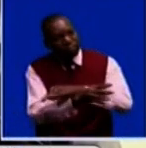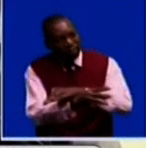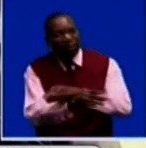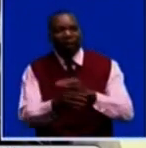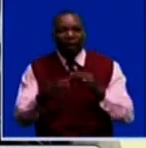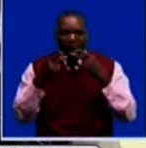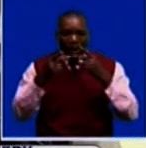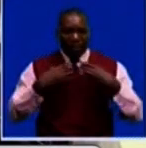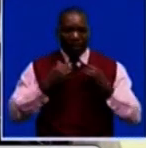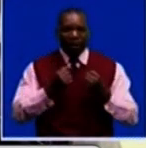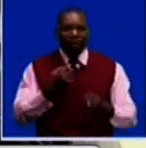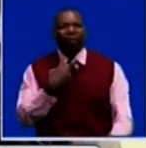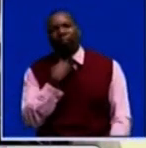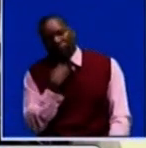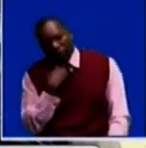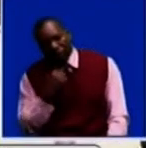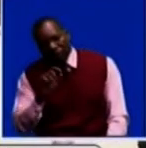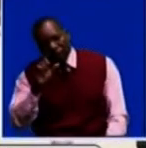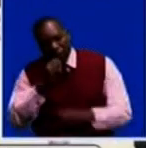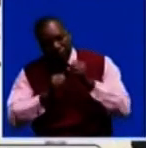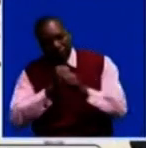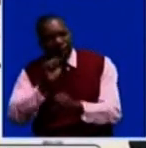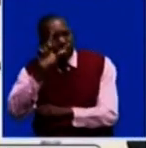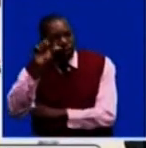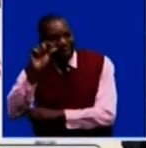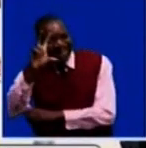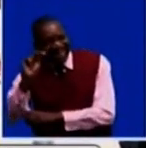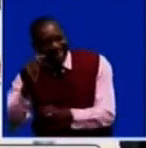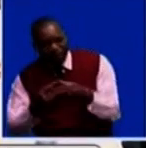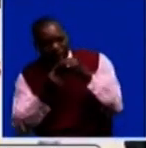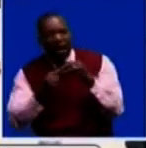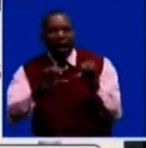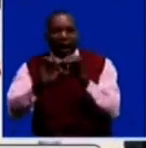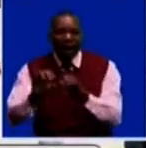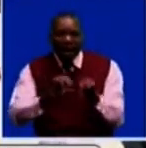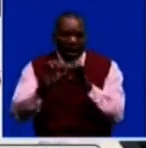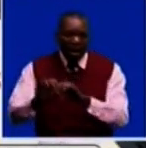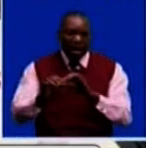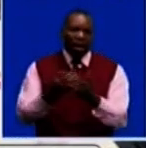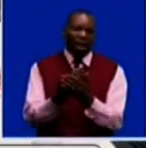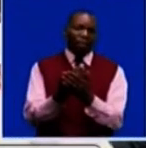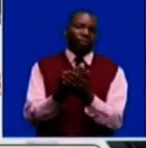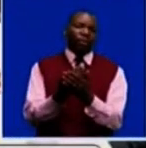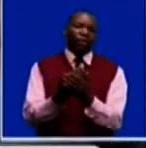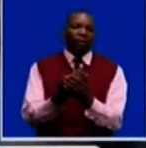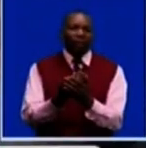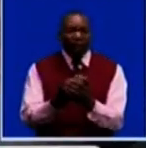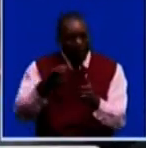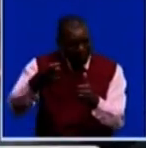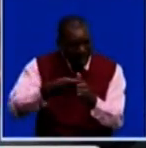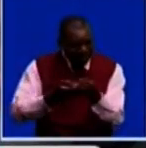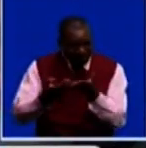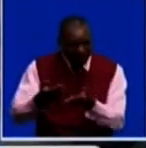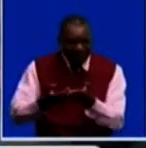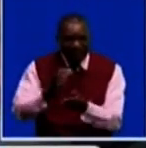by 2030 by carrying out specific actions of providing HIV testing services to